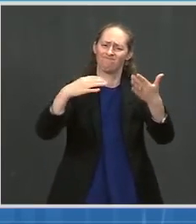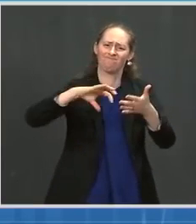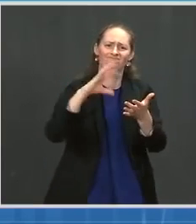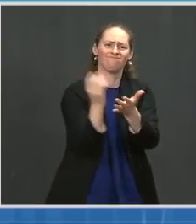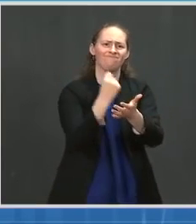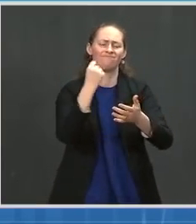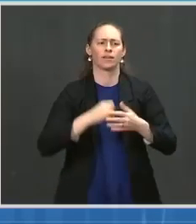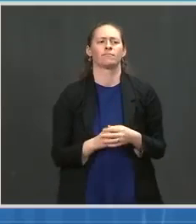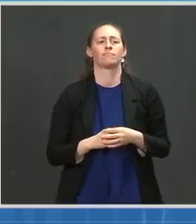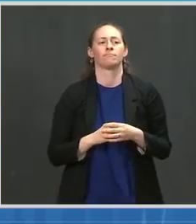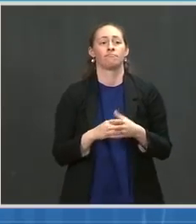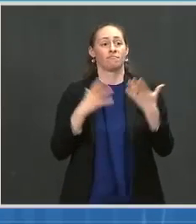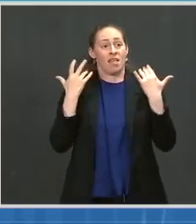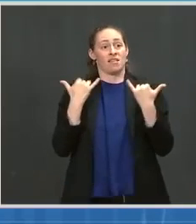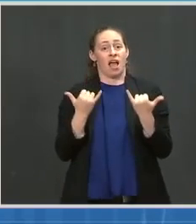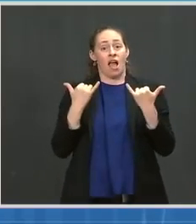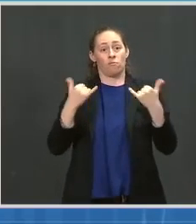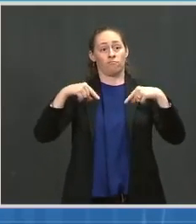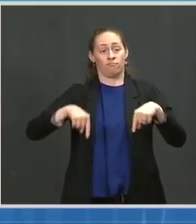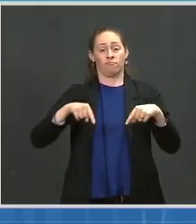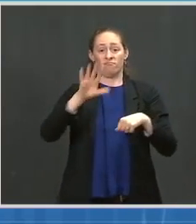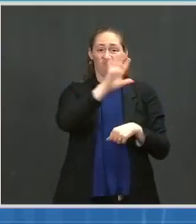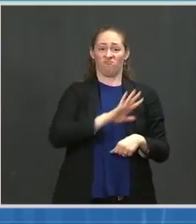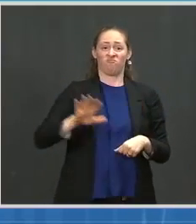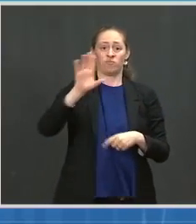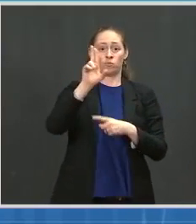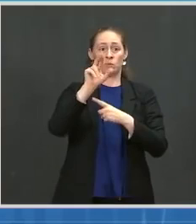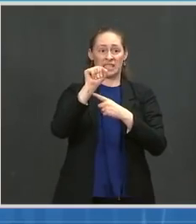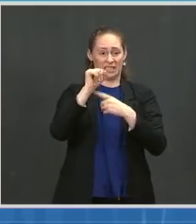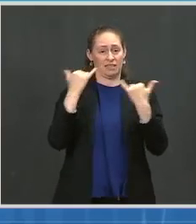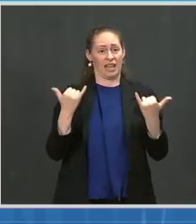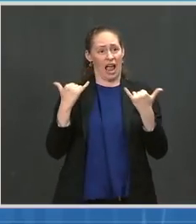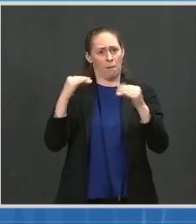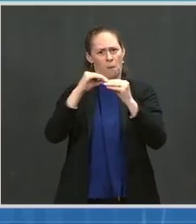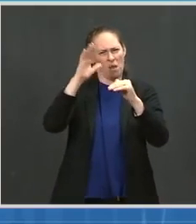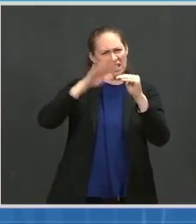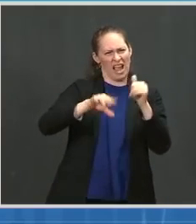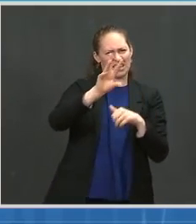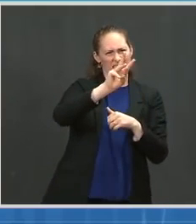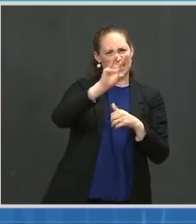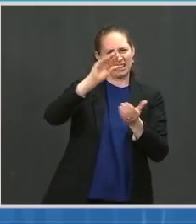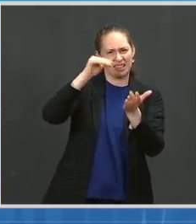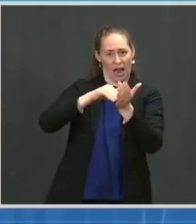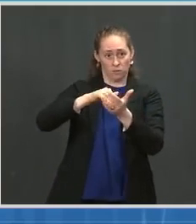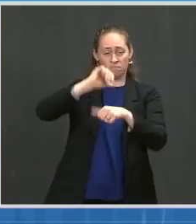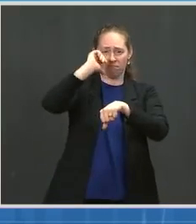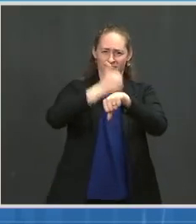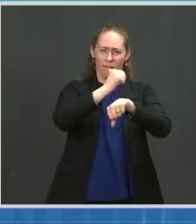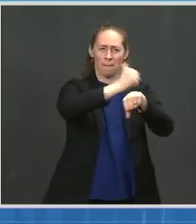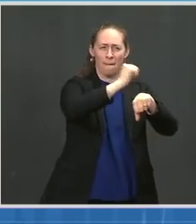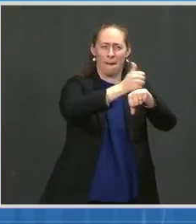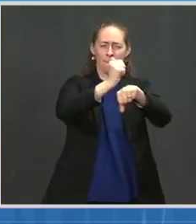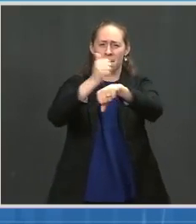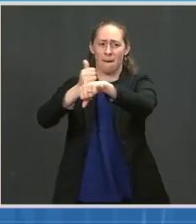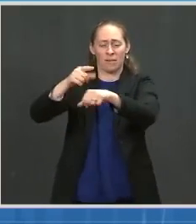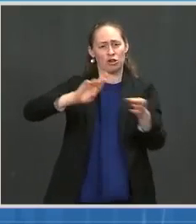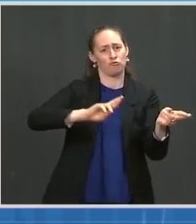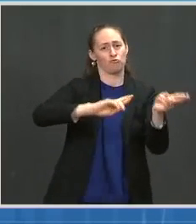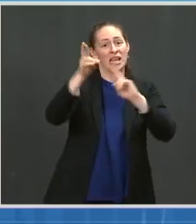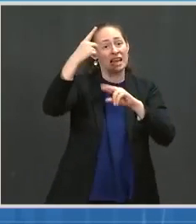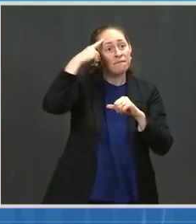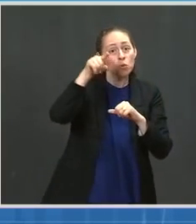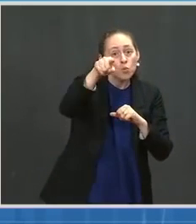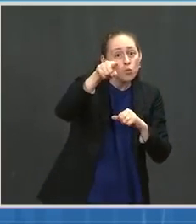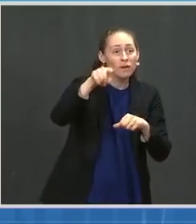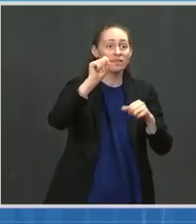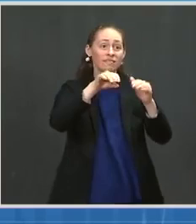Overall, across the country, there are now more than 66,000 sites where Americans can go to get a shot. And by April 19th, we will